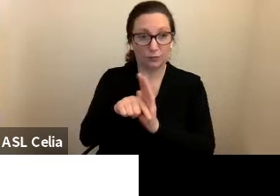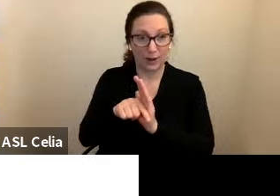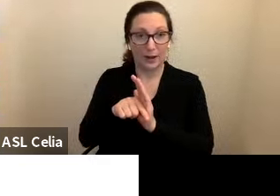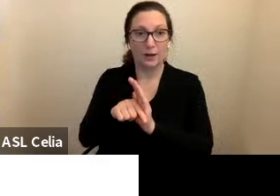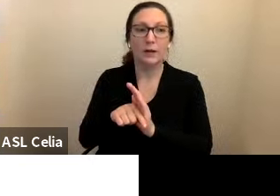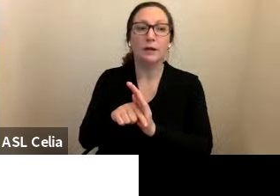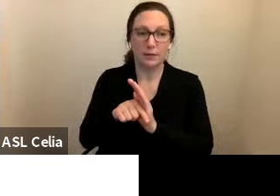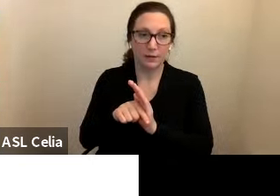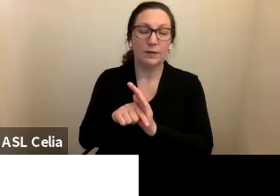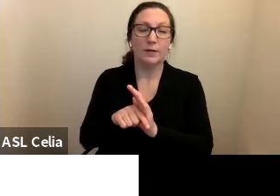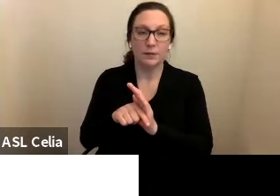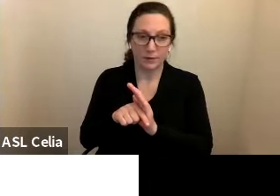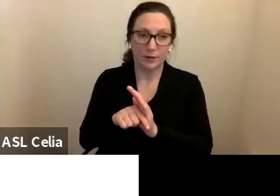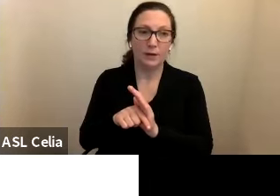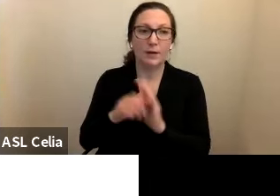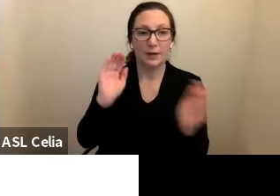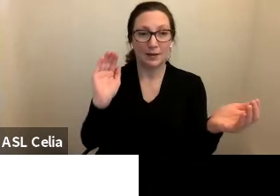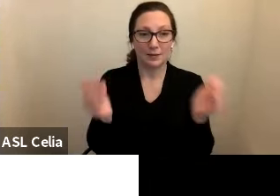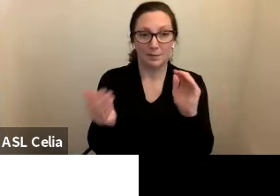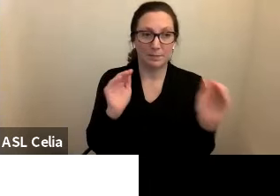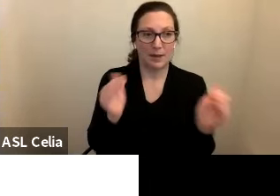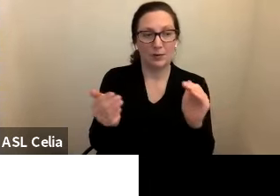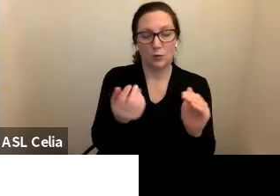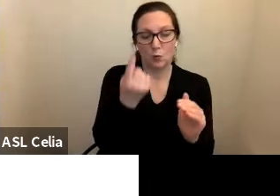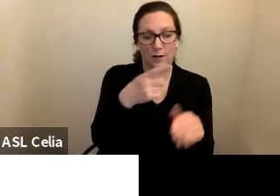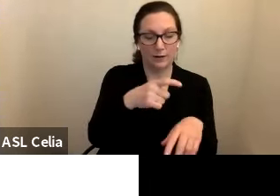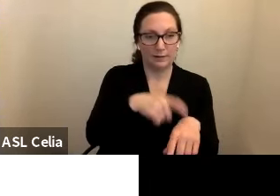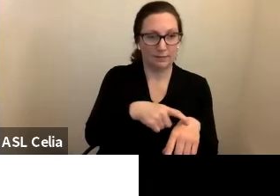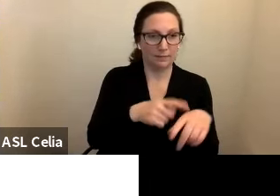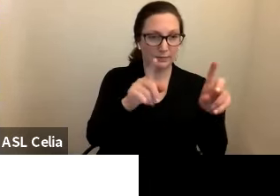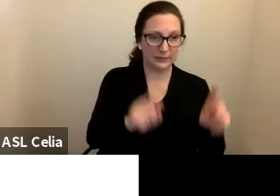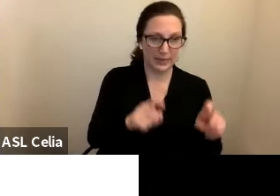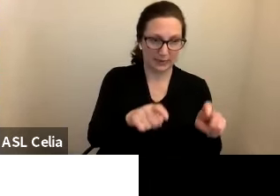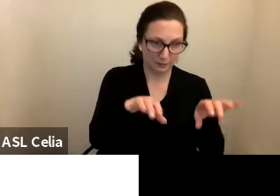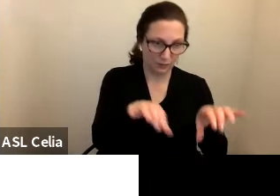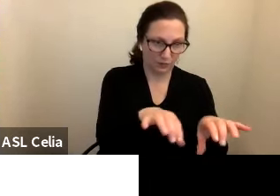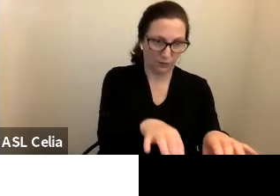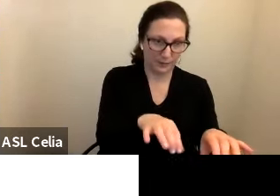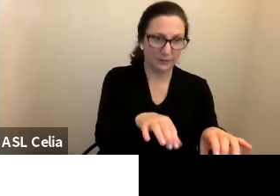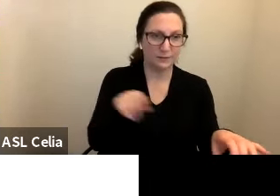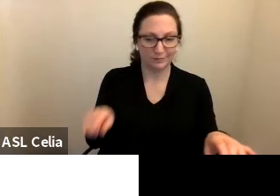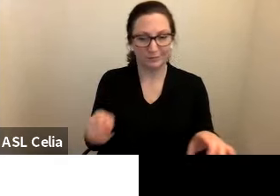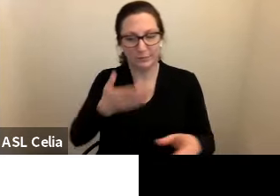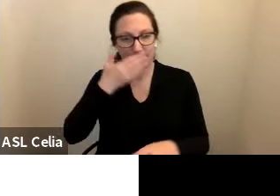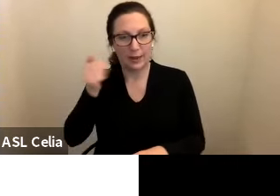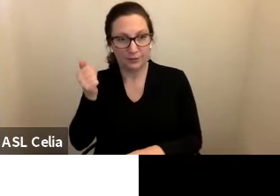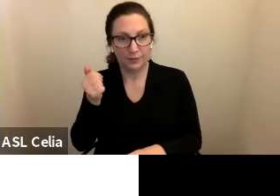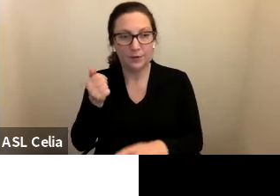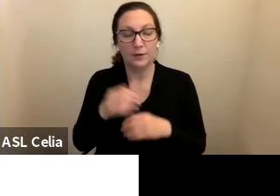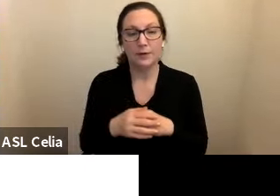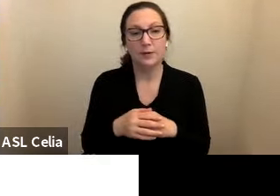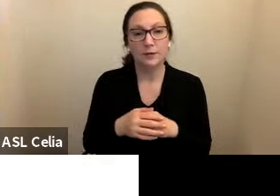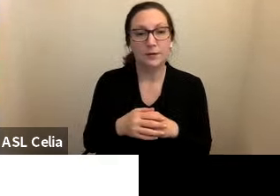more cumulative than a one-time test performance. And also, and this is important as